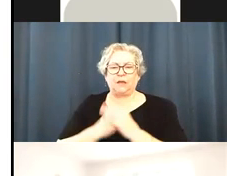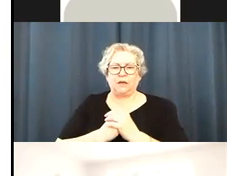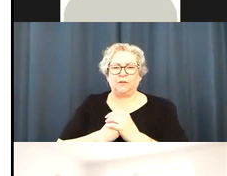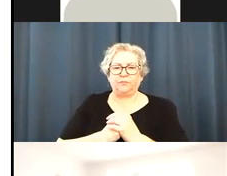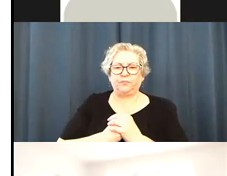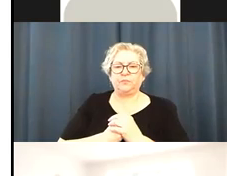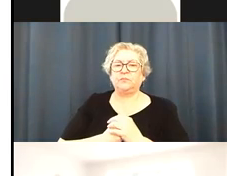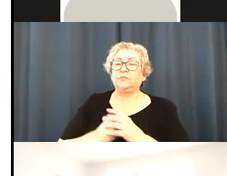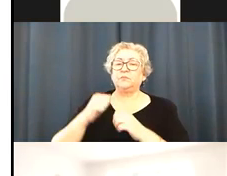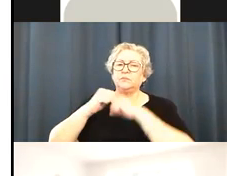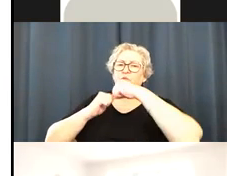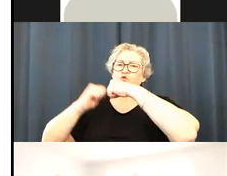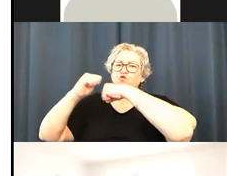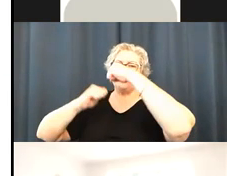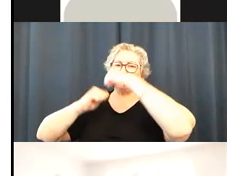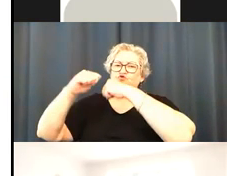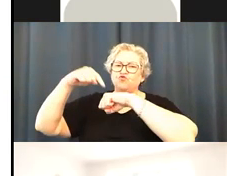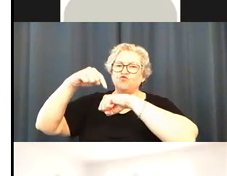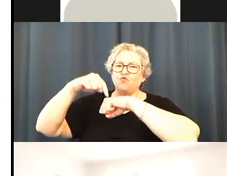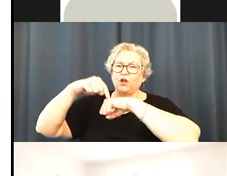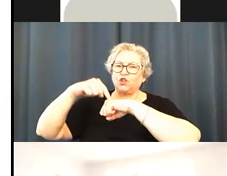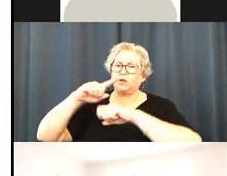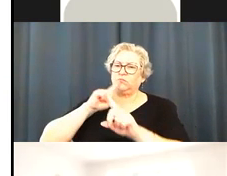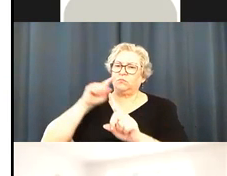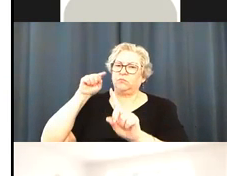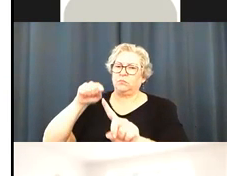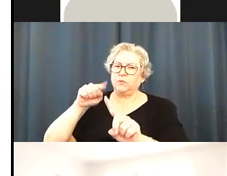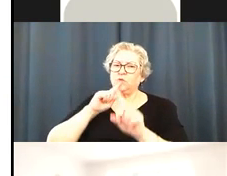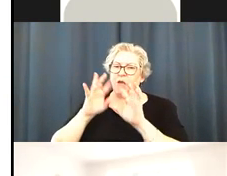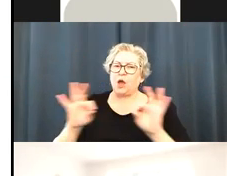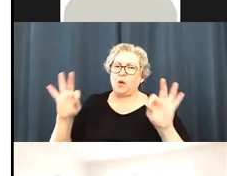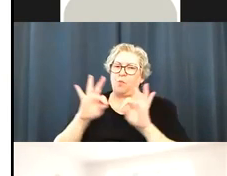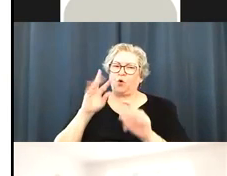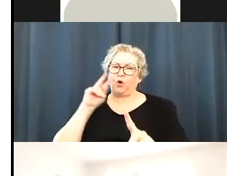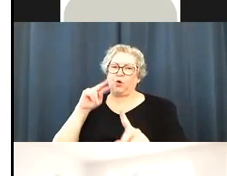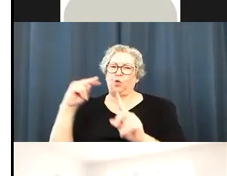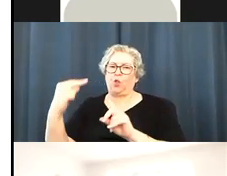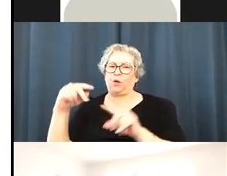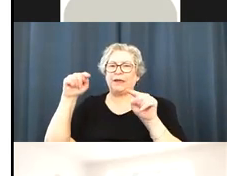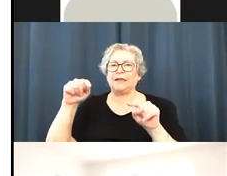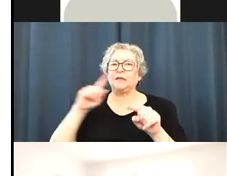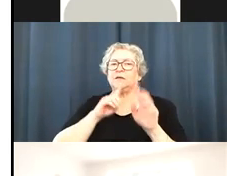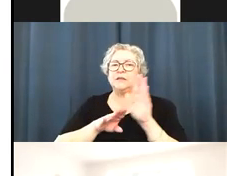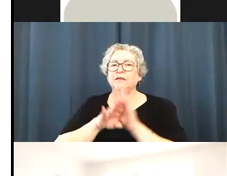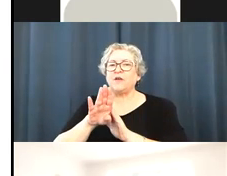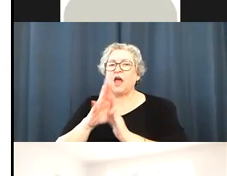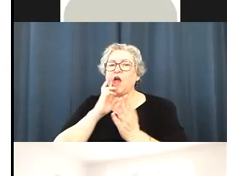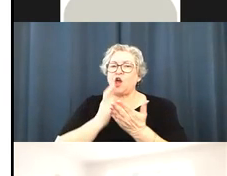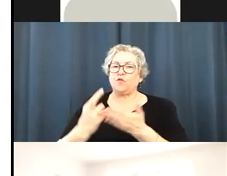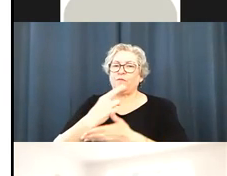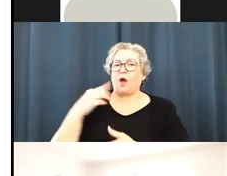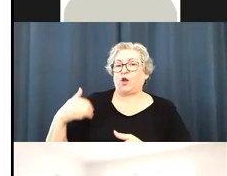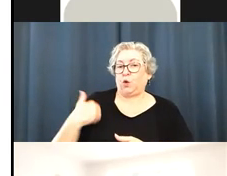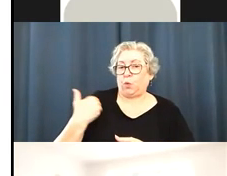but the structure, okay? This is really, really important as you're looking at this. This was developed and reviewed by youth and